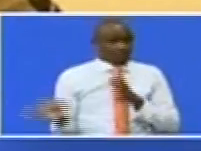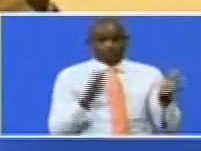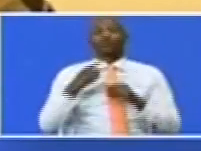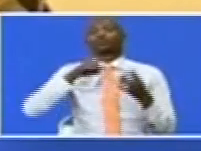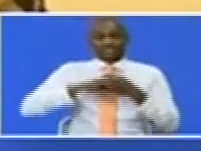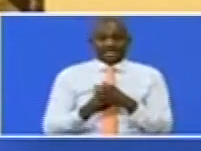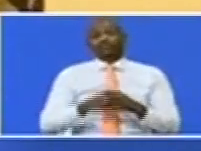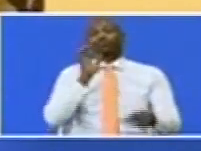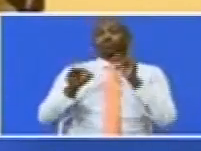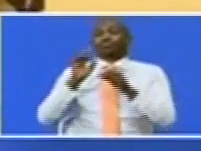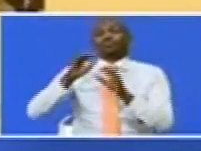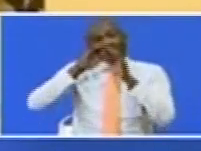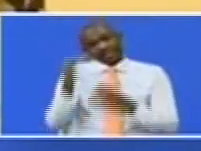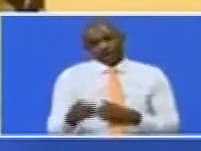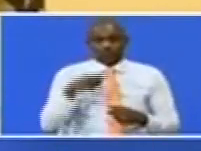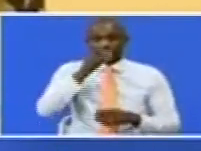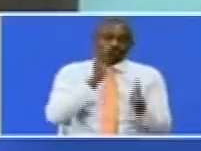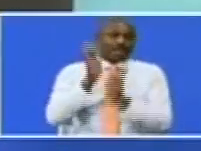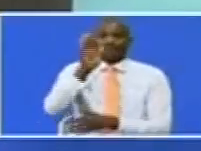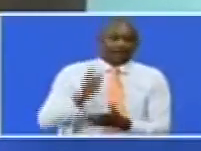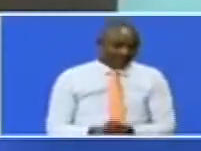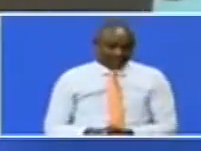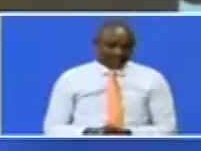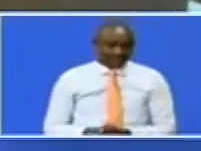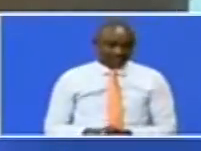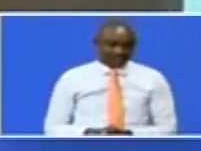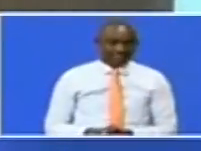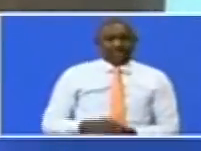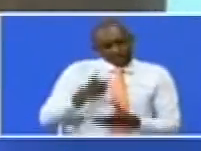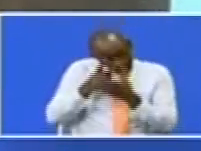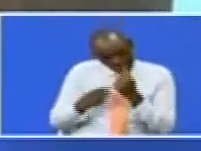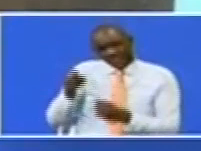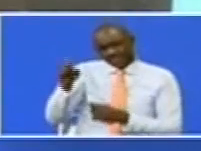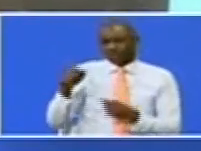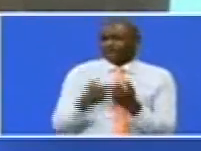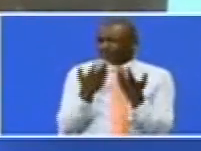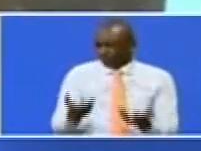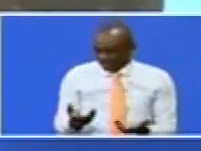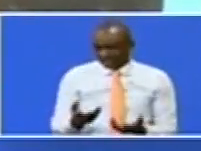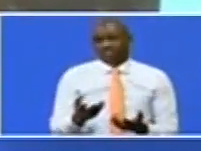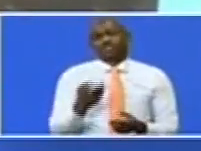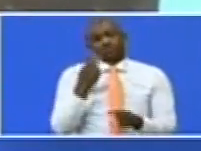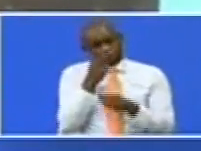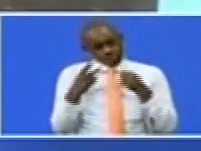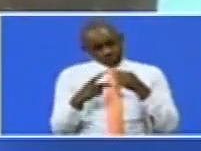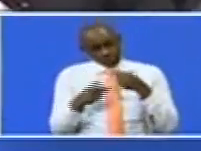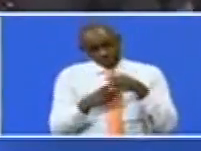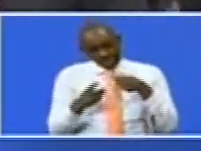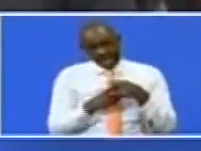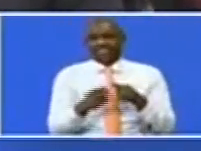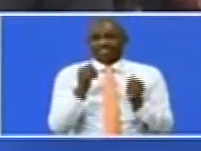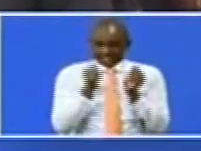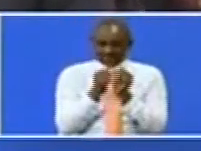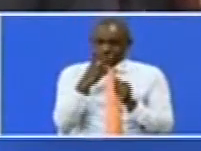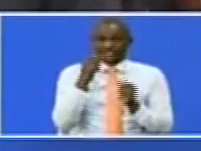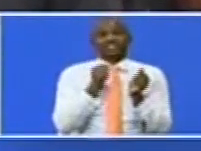muanze kuchoma town tulijua mipango yenu. The Joho Marwa differences were thrust into limelight in 2012 as the was grappling